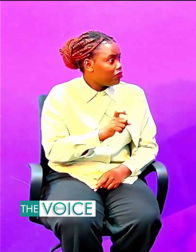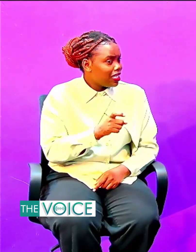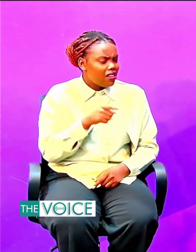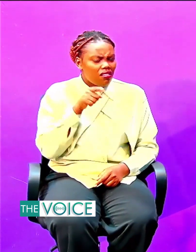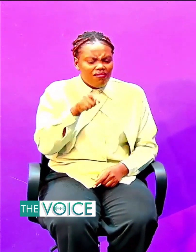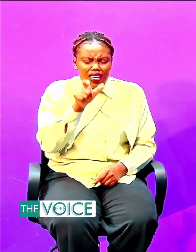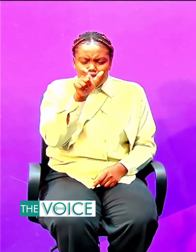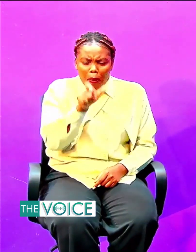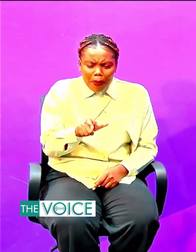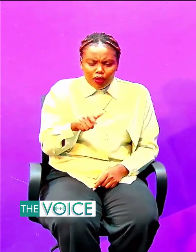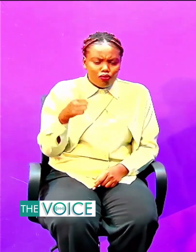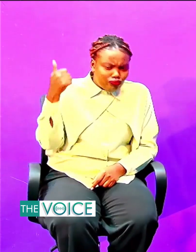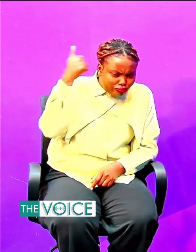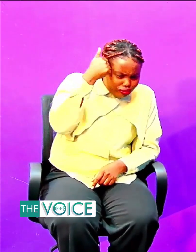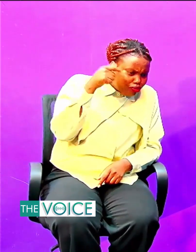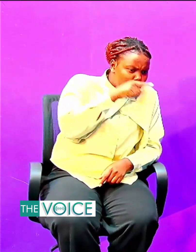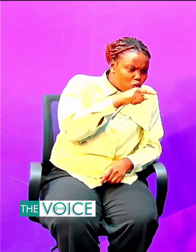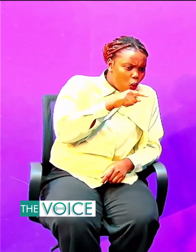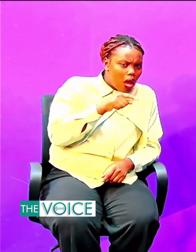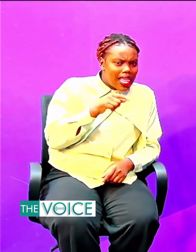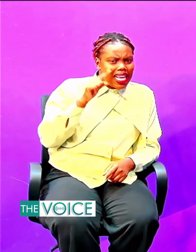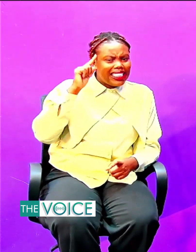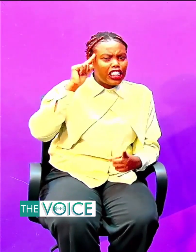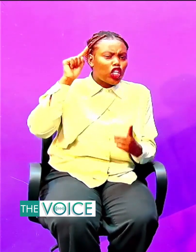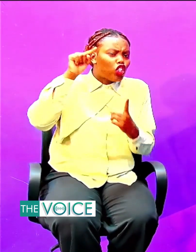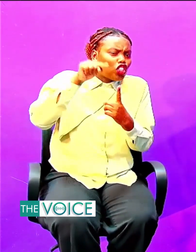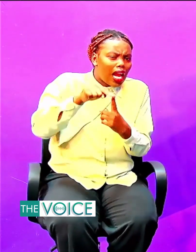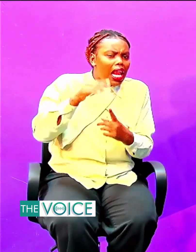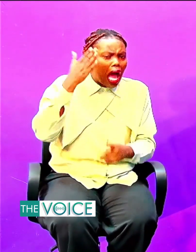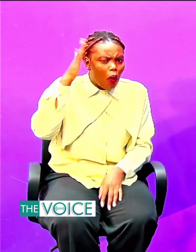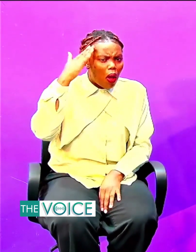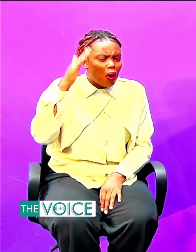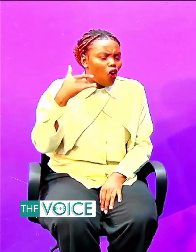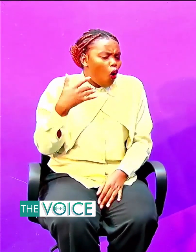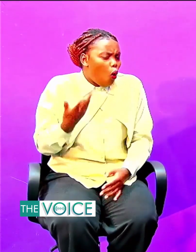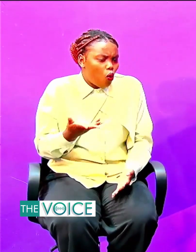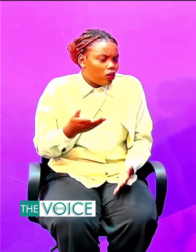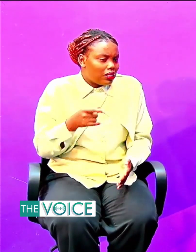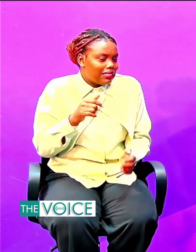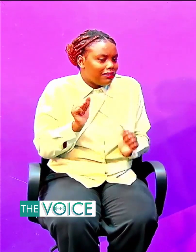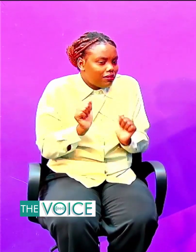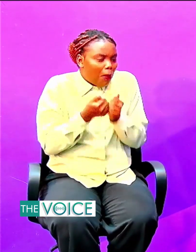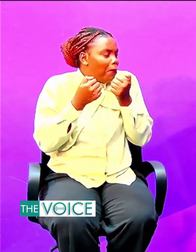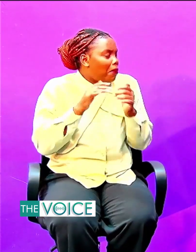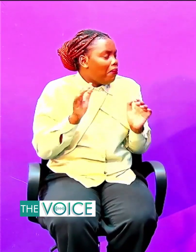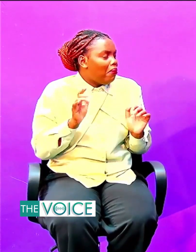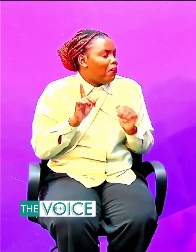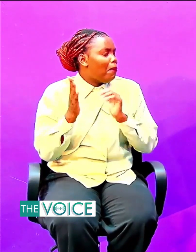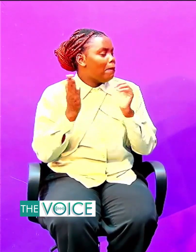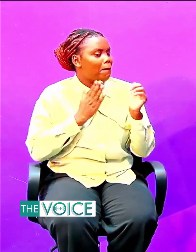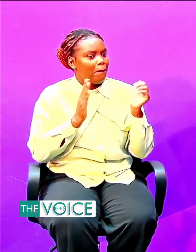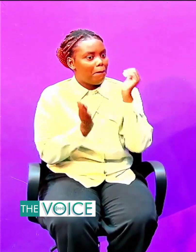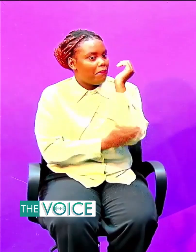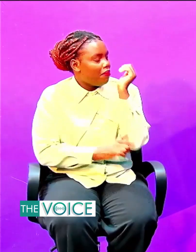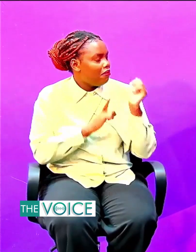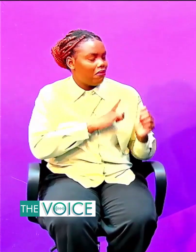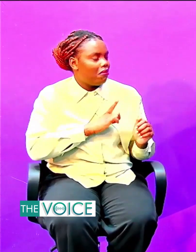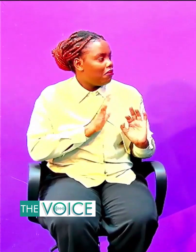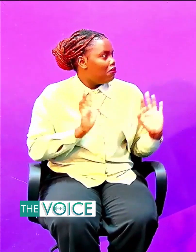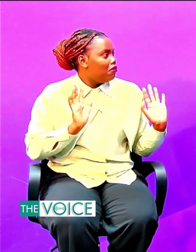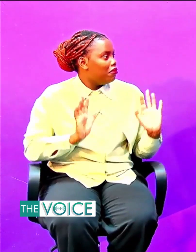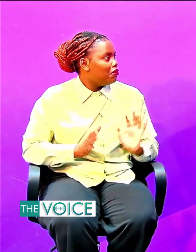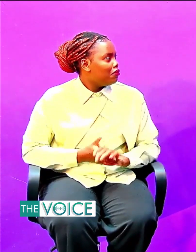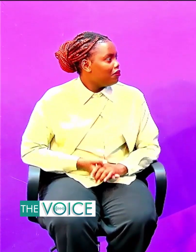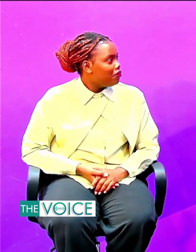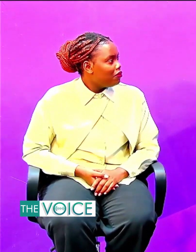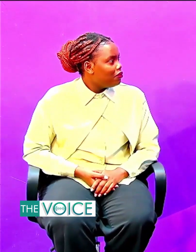know what happened to you? The person who hit your head, do they know what happened, or